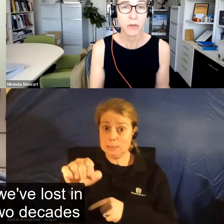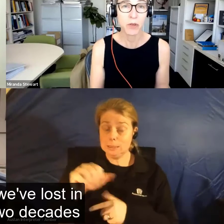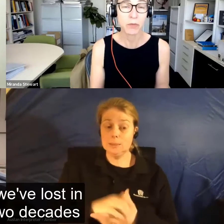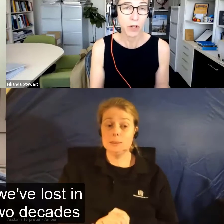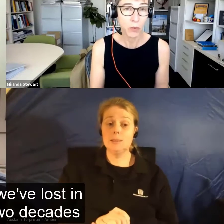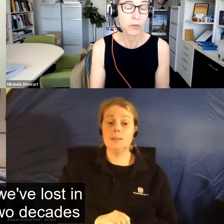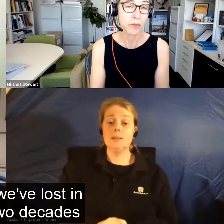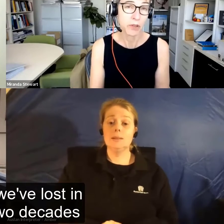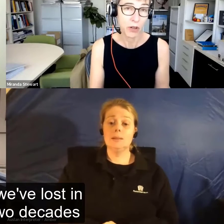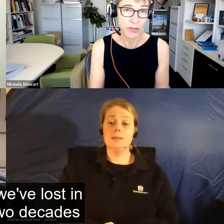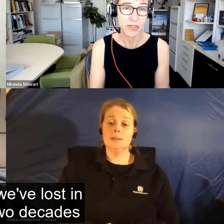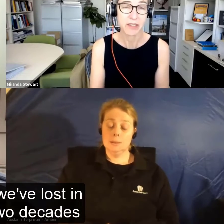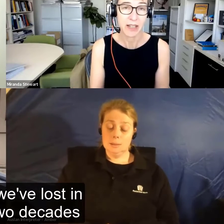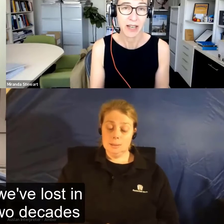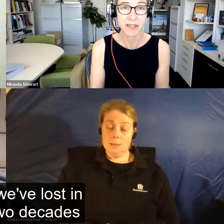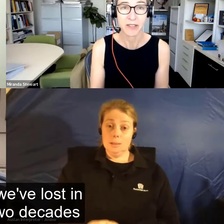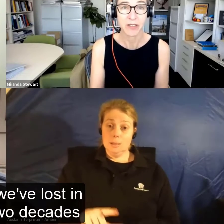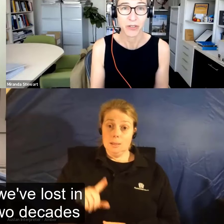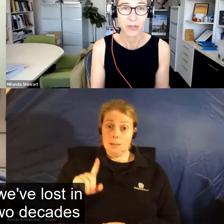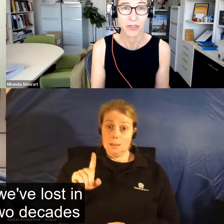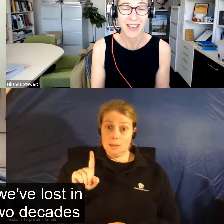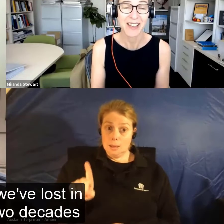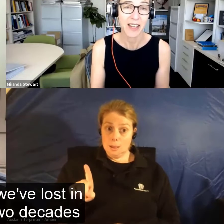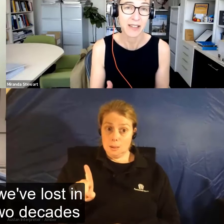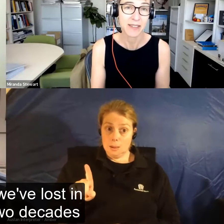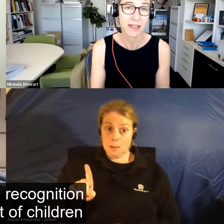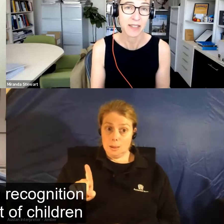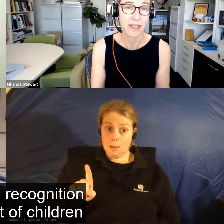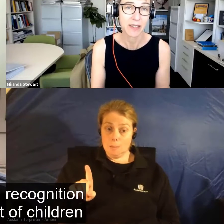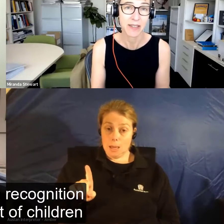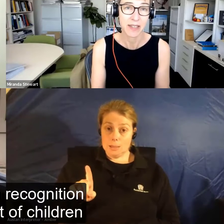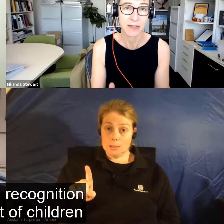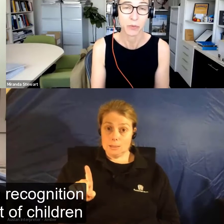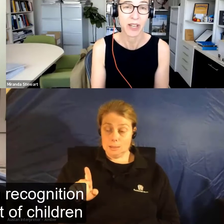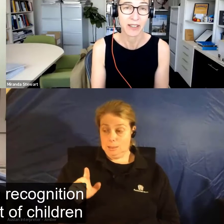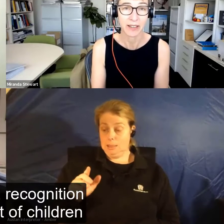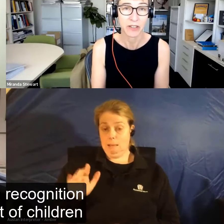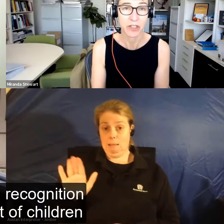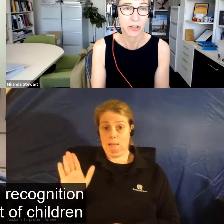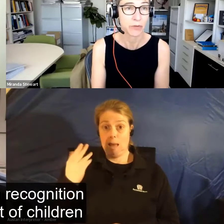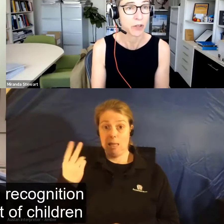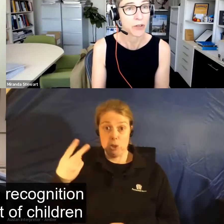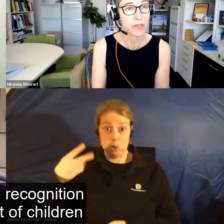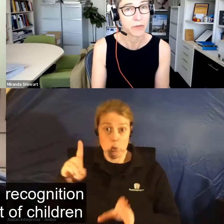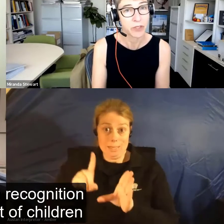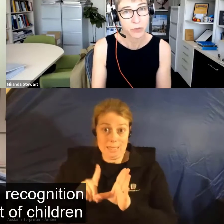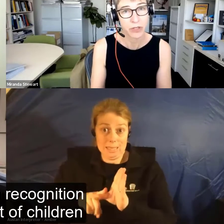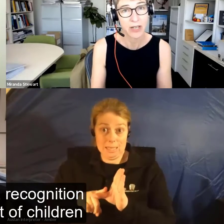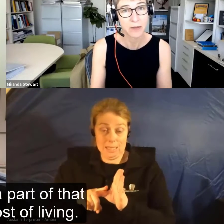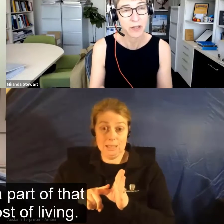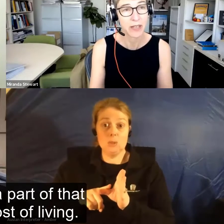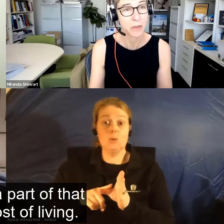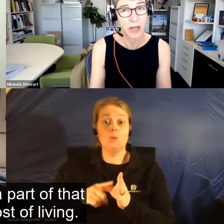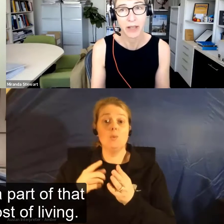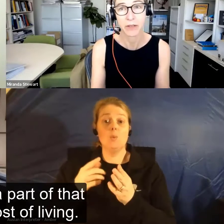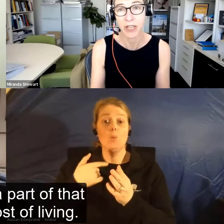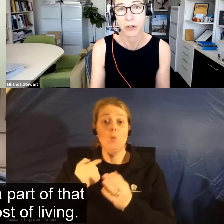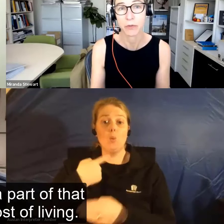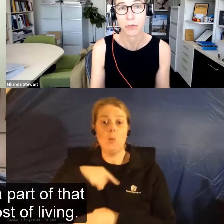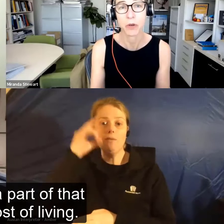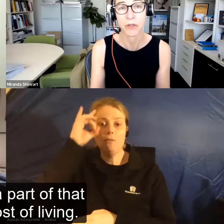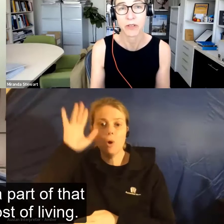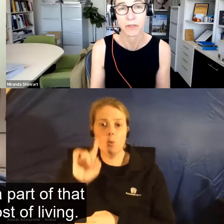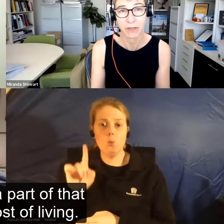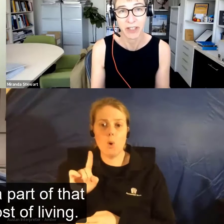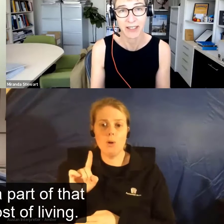But what we've lost in the last 2 decades, I think, is a recognition of the cost of children as being a part of